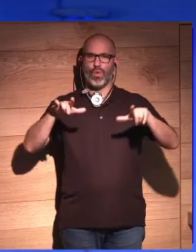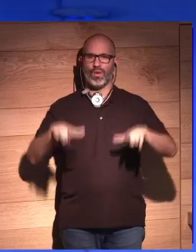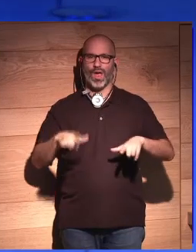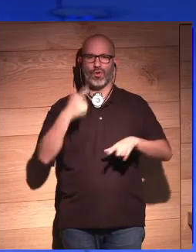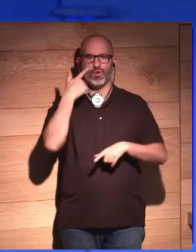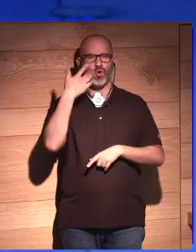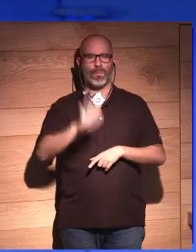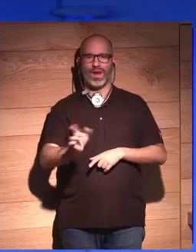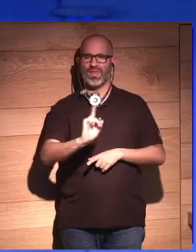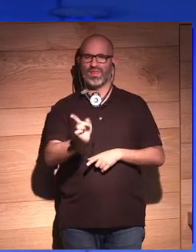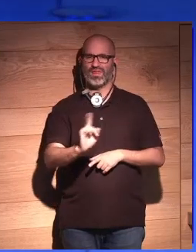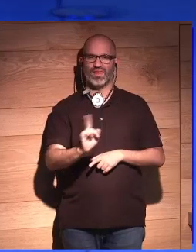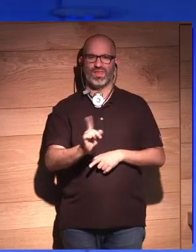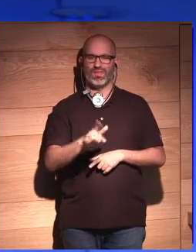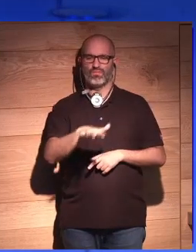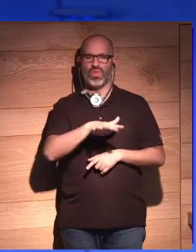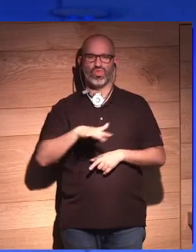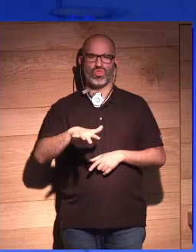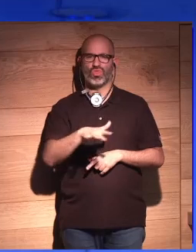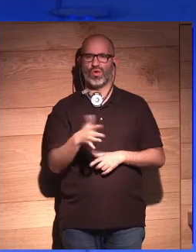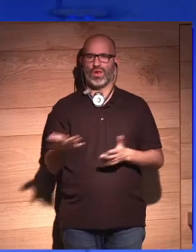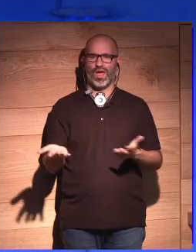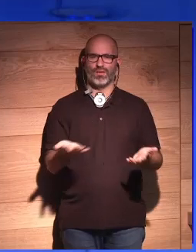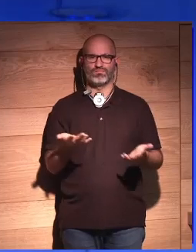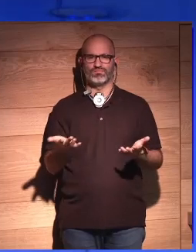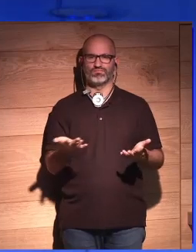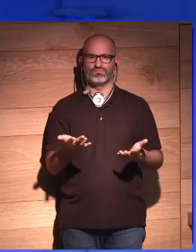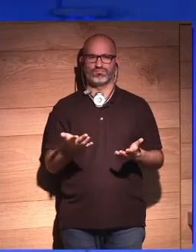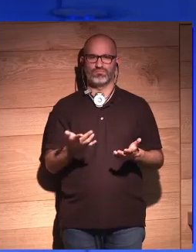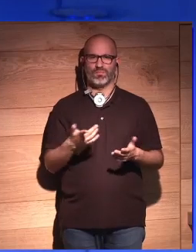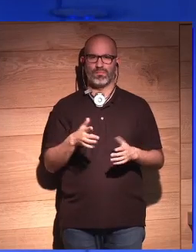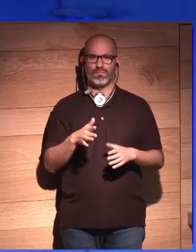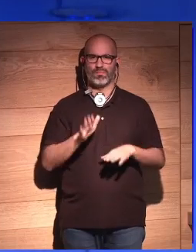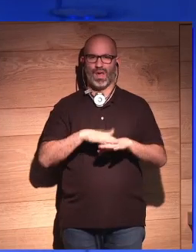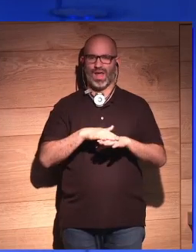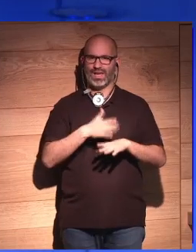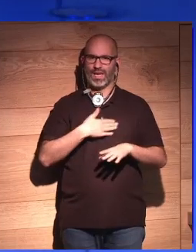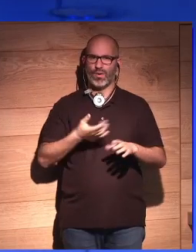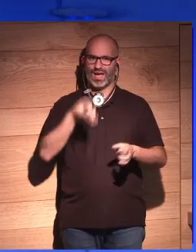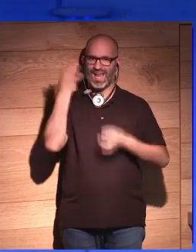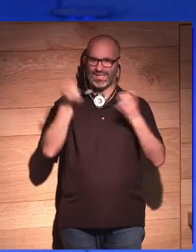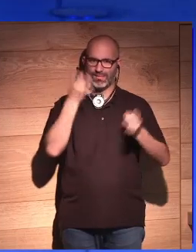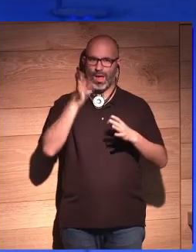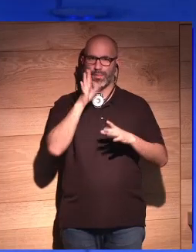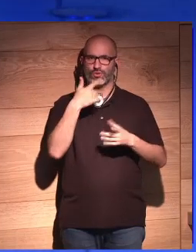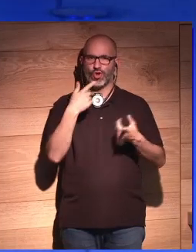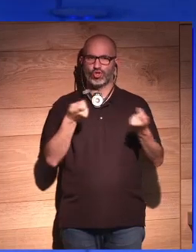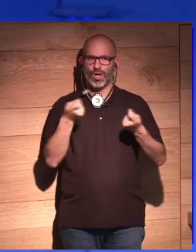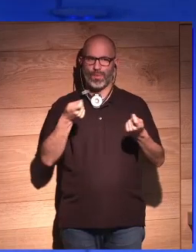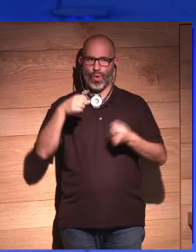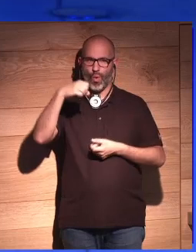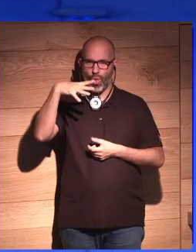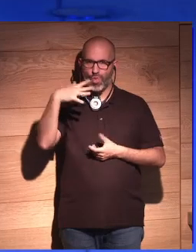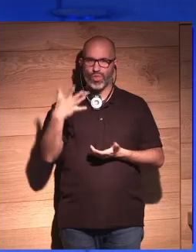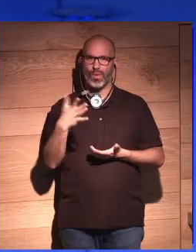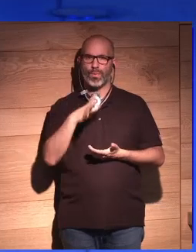venue would be completely controlled with the light. And our approach was to put the light where you would find either artwork or